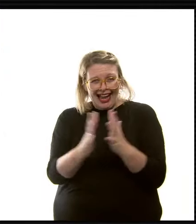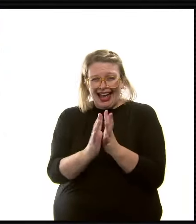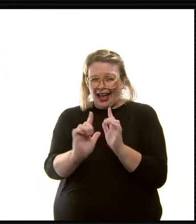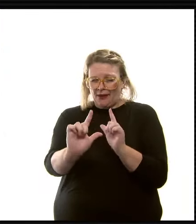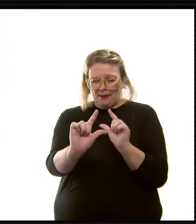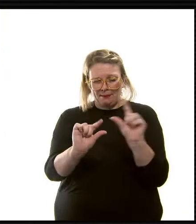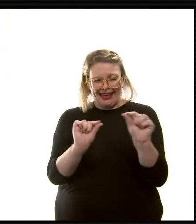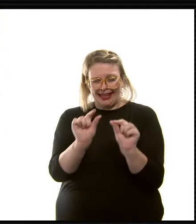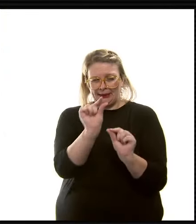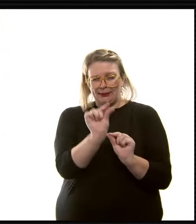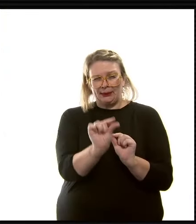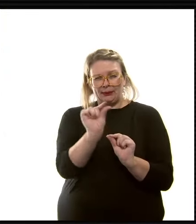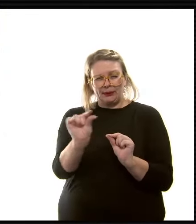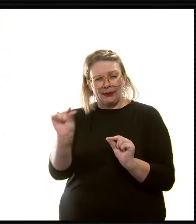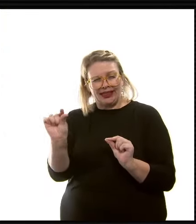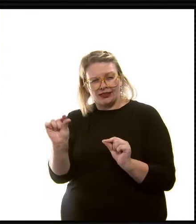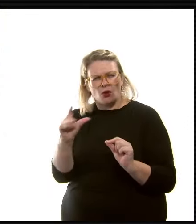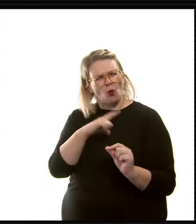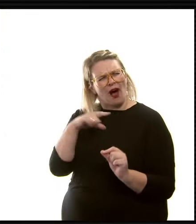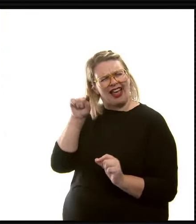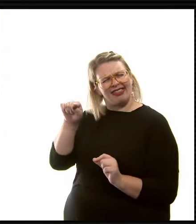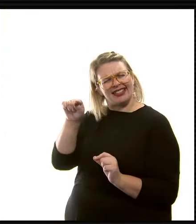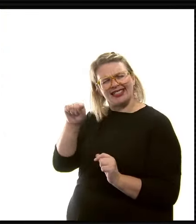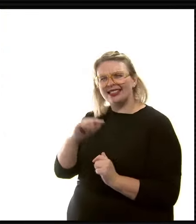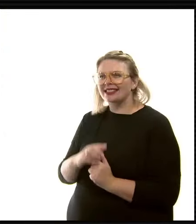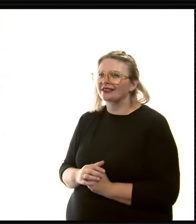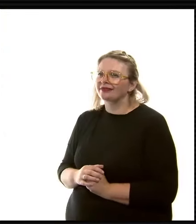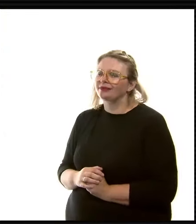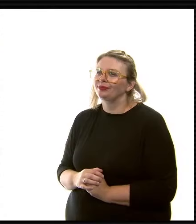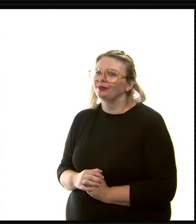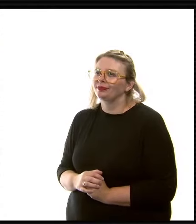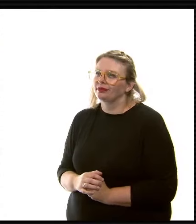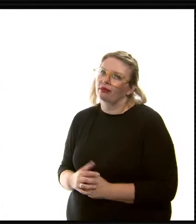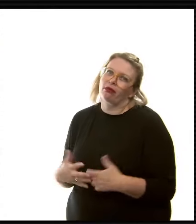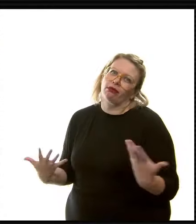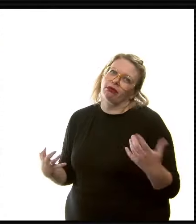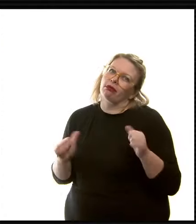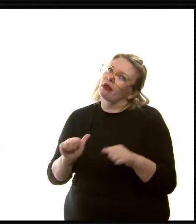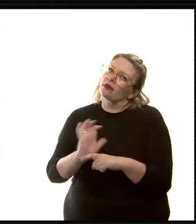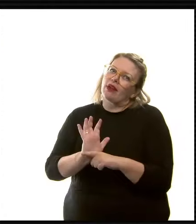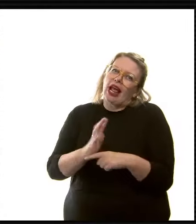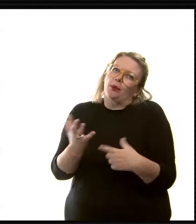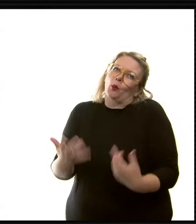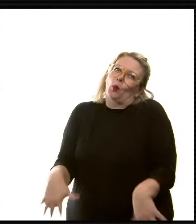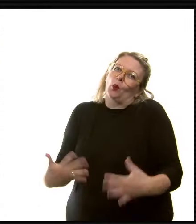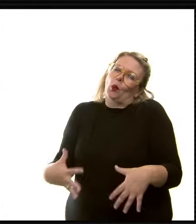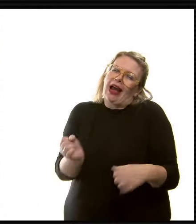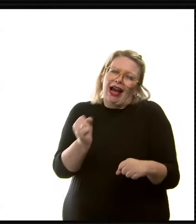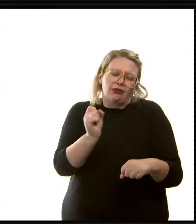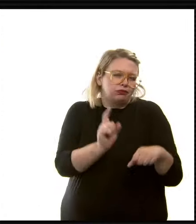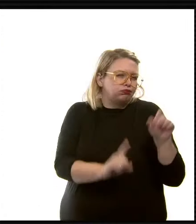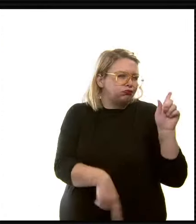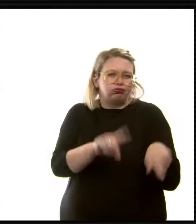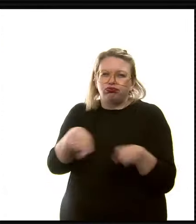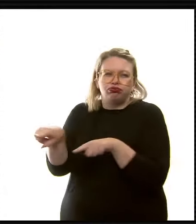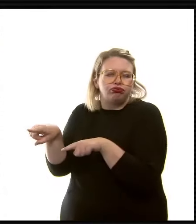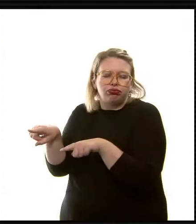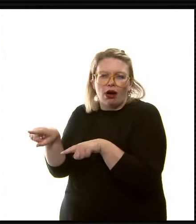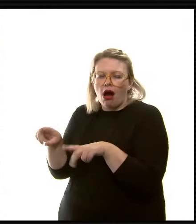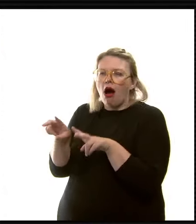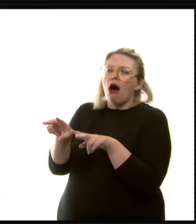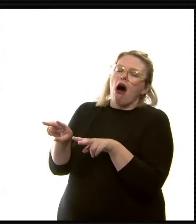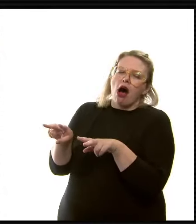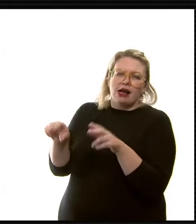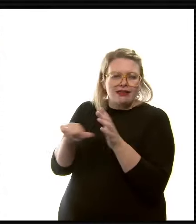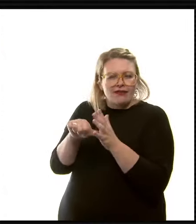these sets to be made? Why these? Yes, with all the iconic moments and scenes from the movie, it was certainly really difficult to